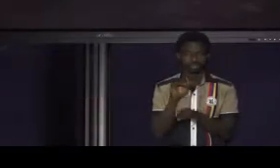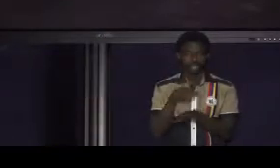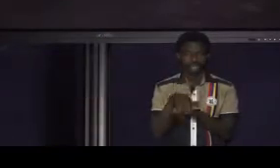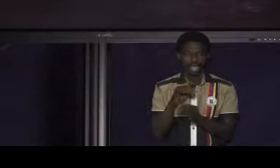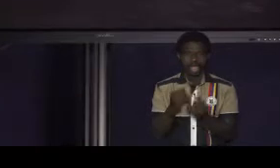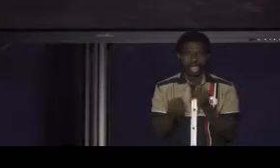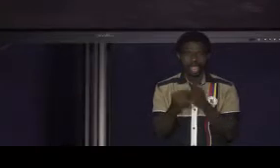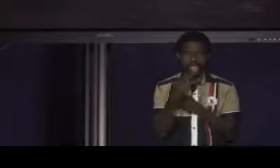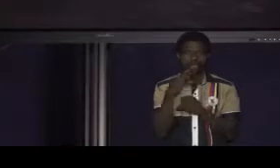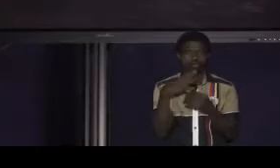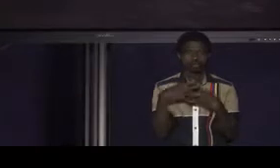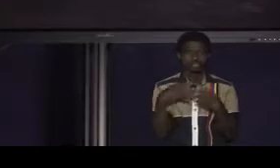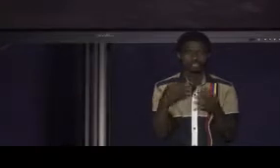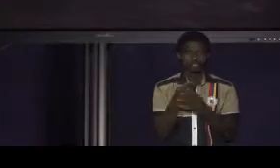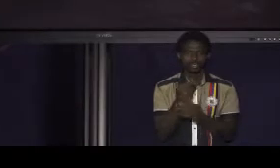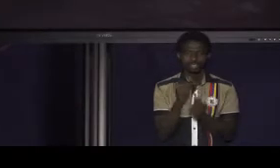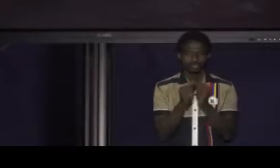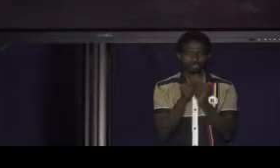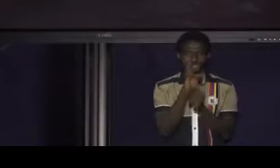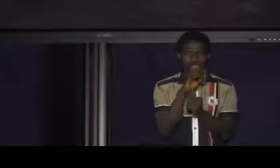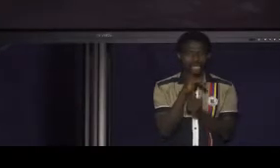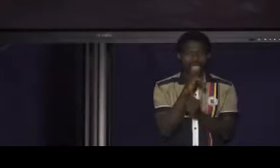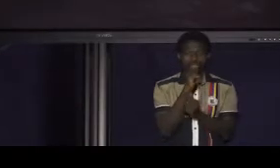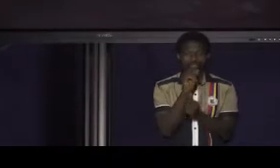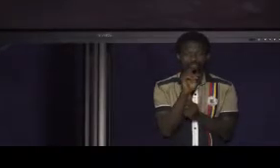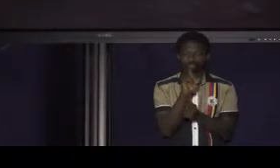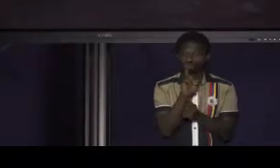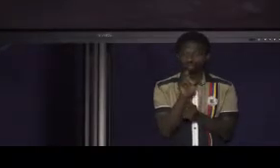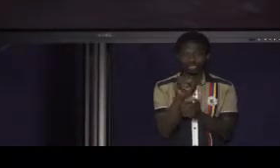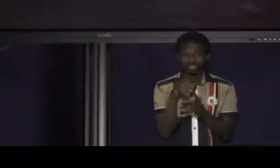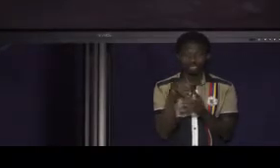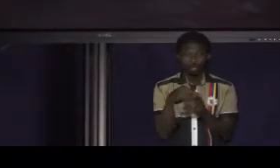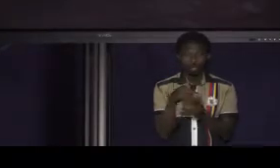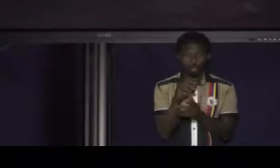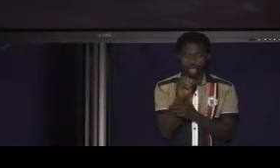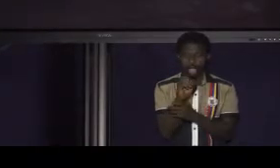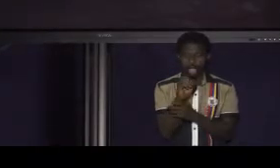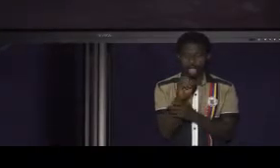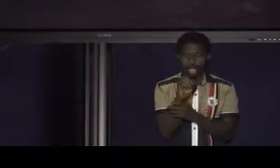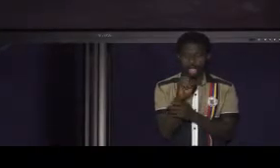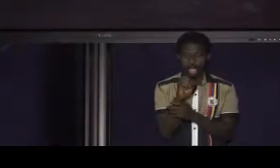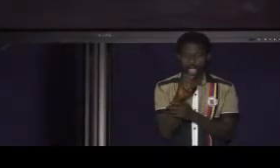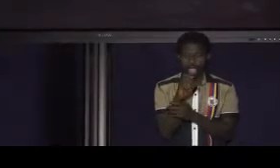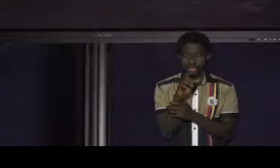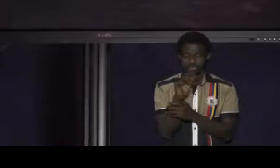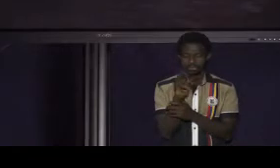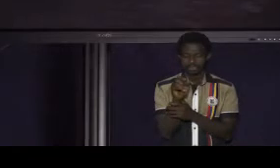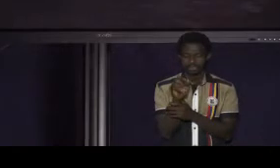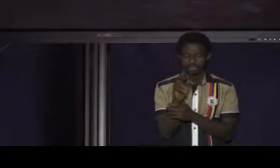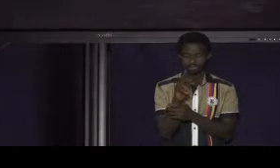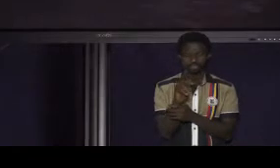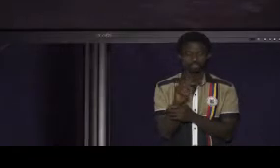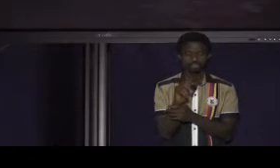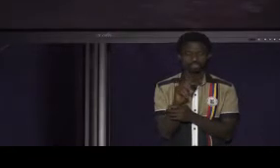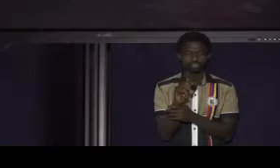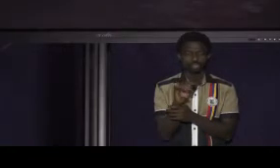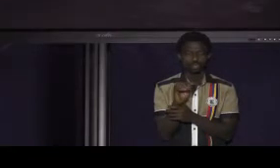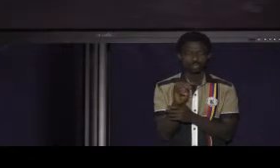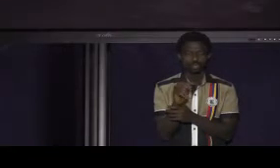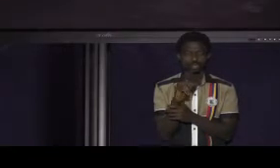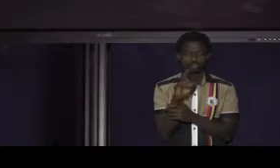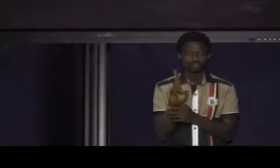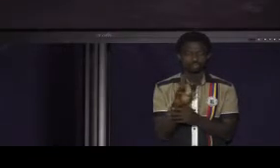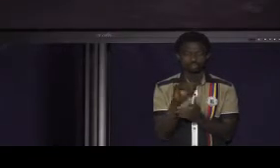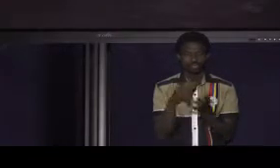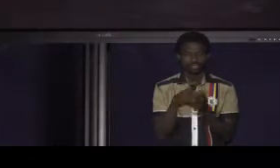end of sentences which are not questions or exclamations. You use the full stop at the end